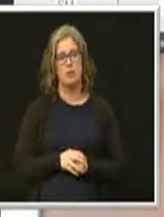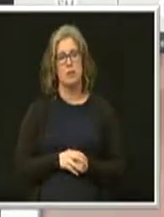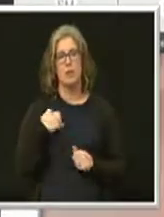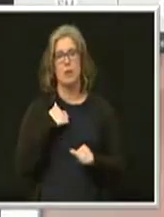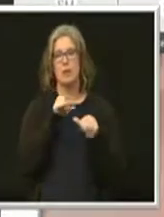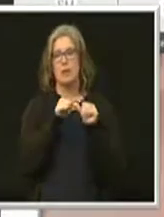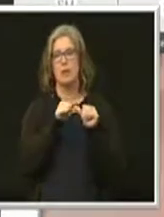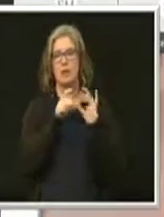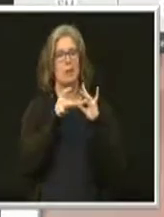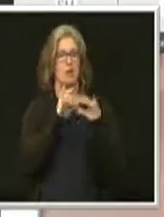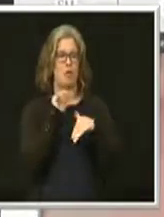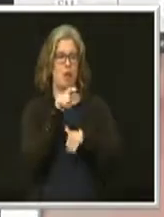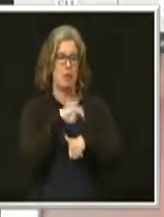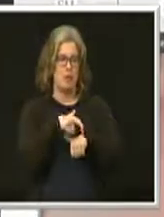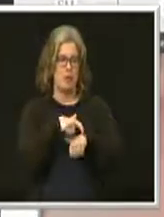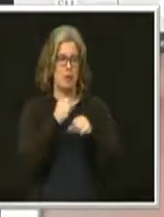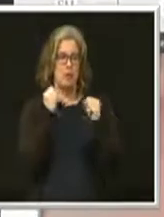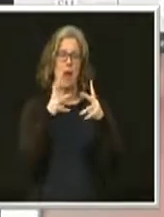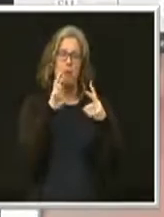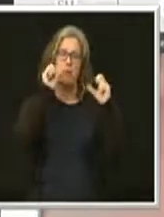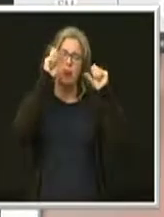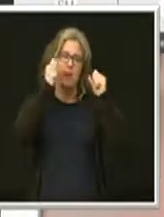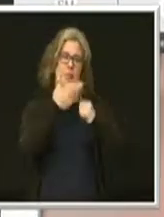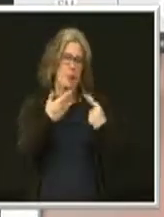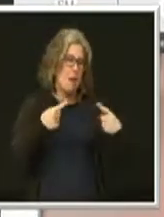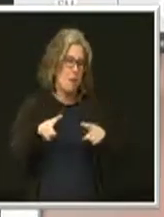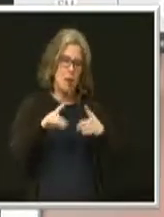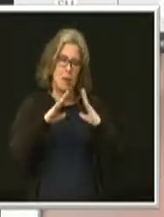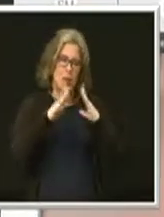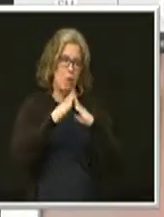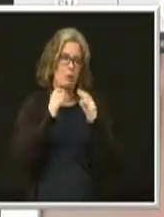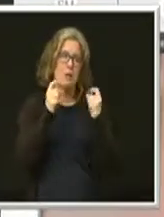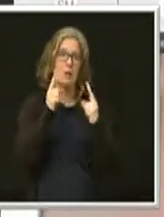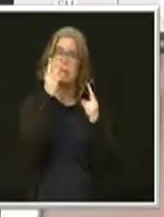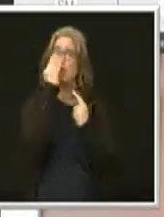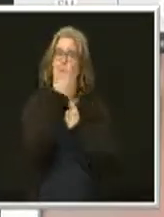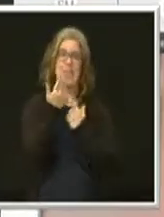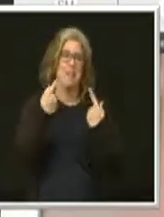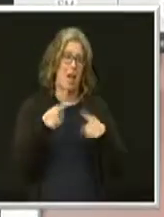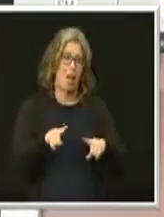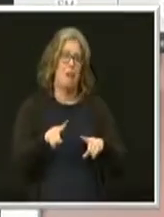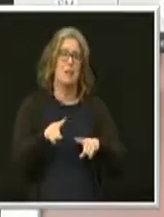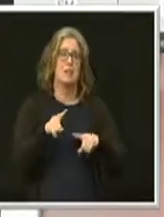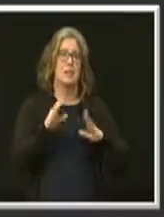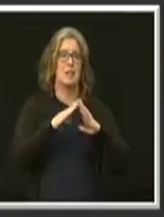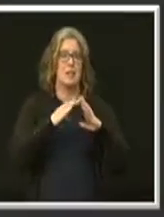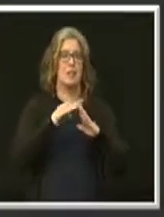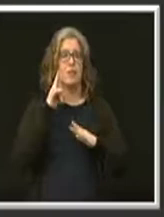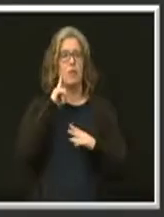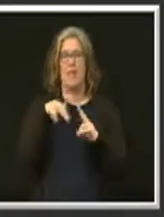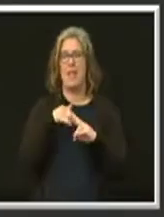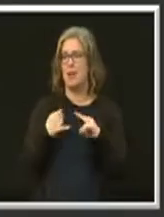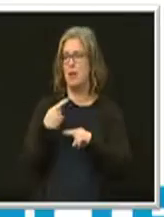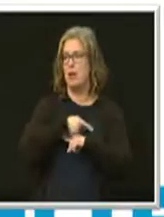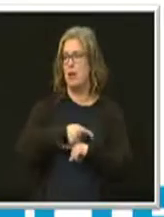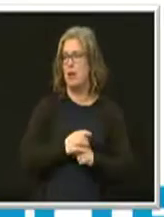continue to mention all the time, there's a lot of amazing things happening in the community, a lot of beautiful things happening in the city. You've heard about that